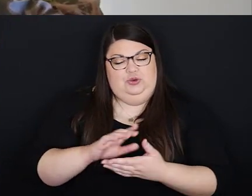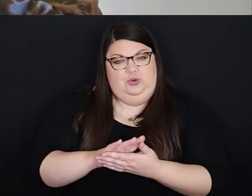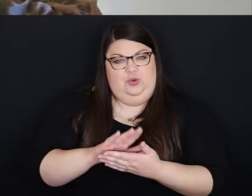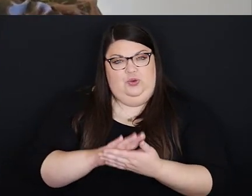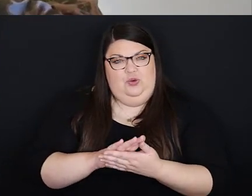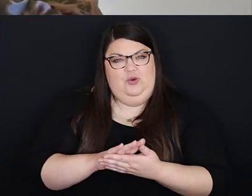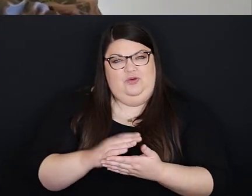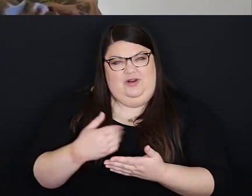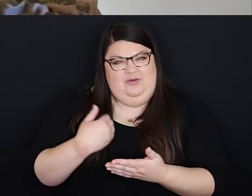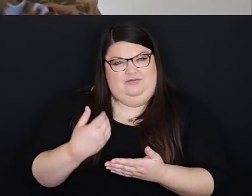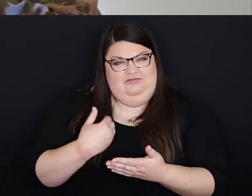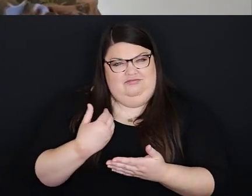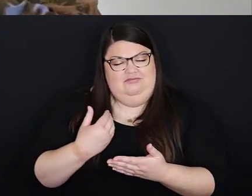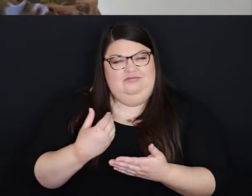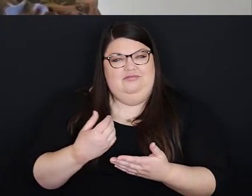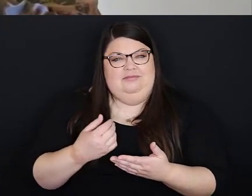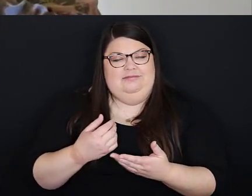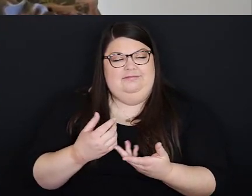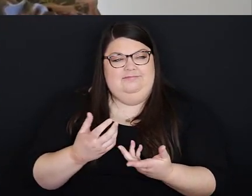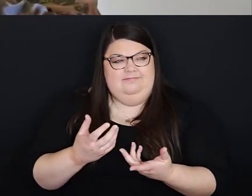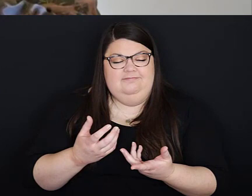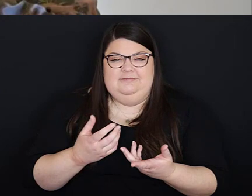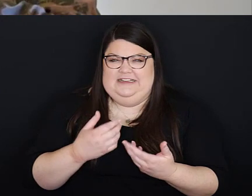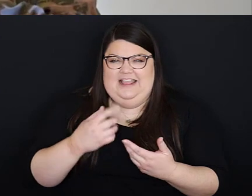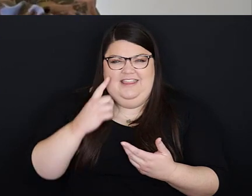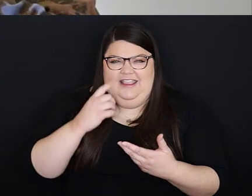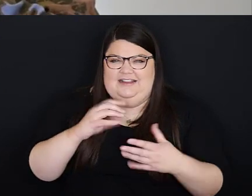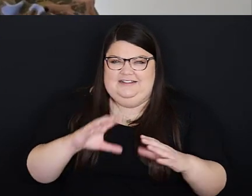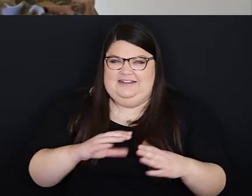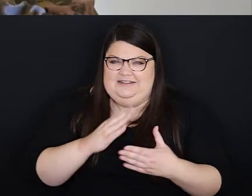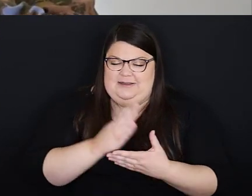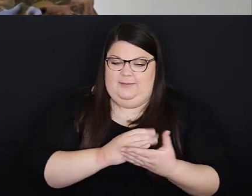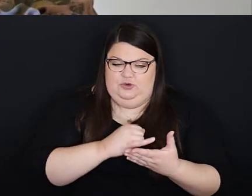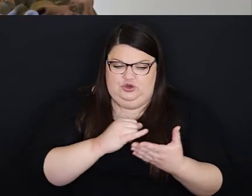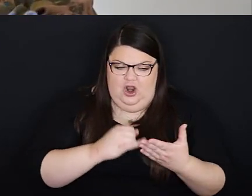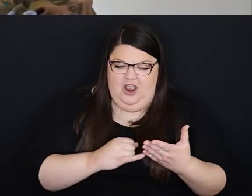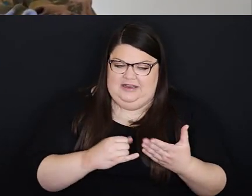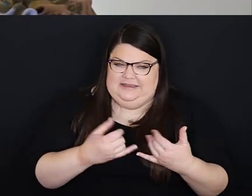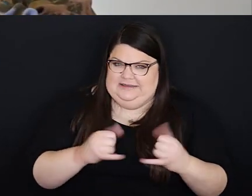I did drawings. I think I still have a couple of them from some of the